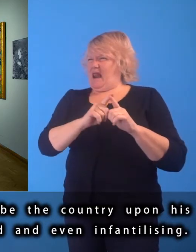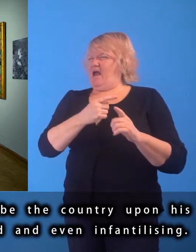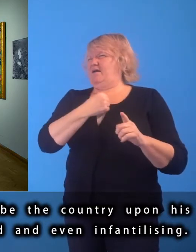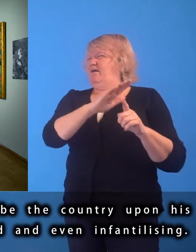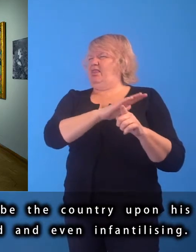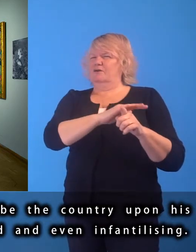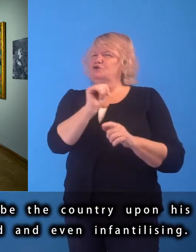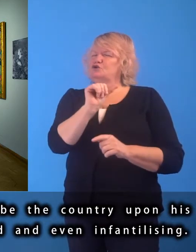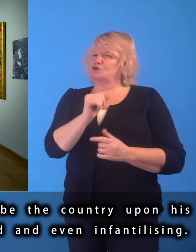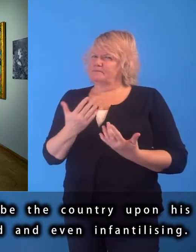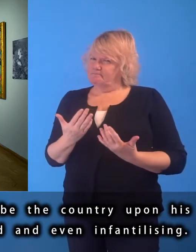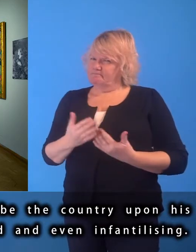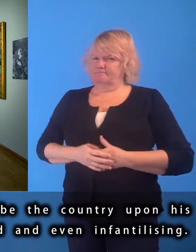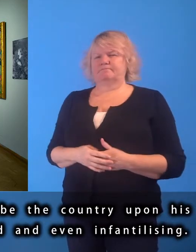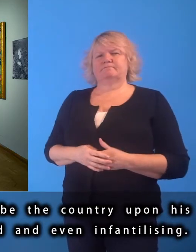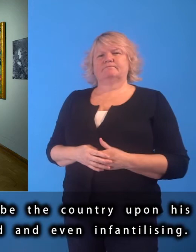even infantilizing.